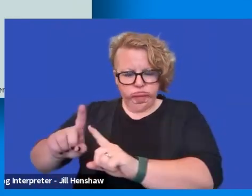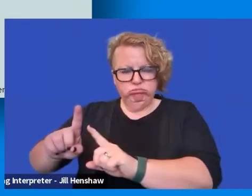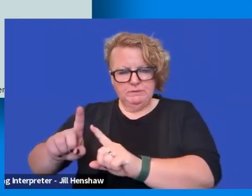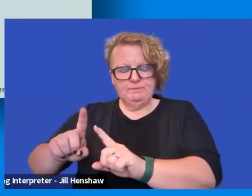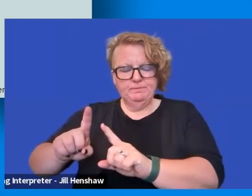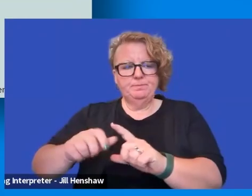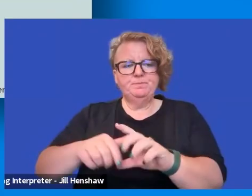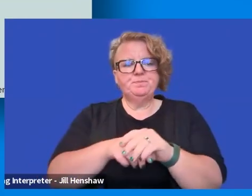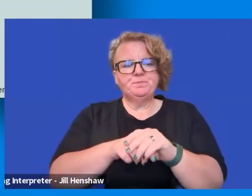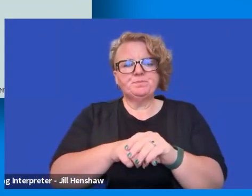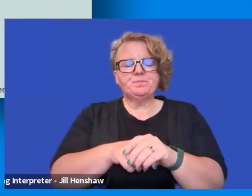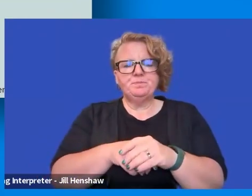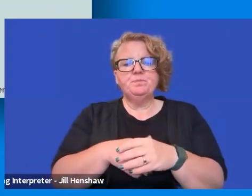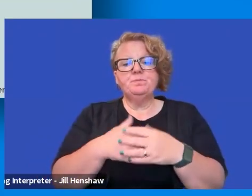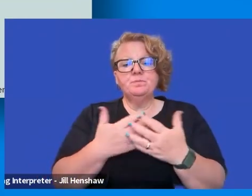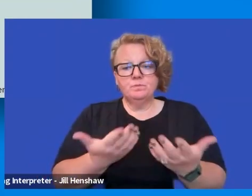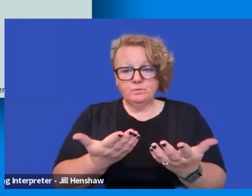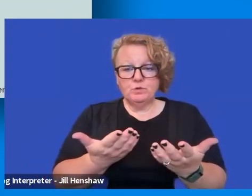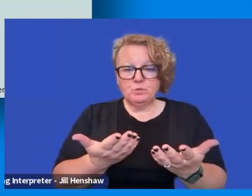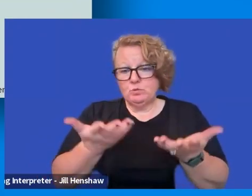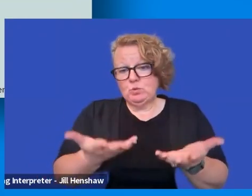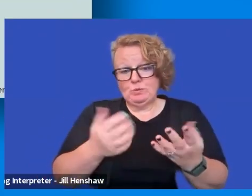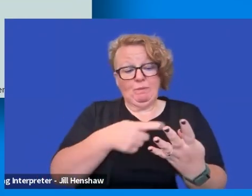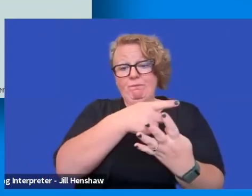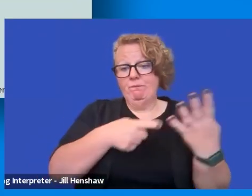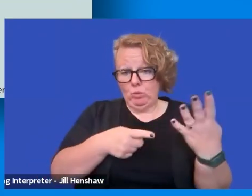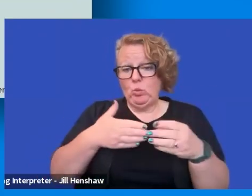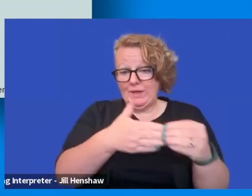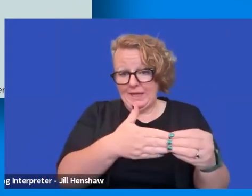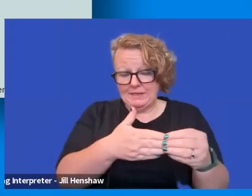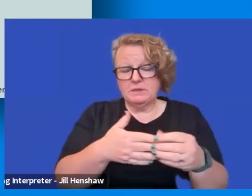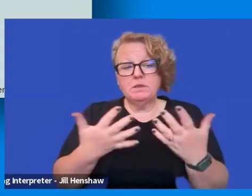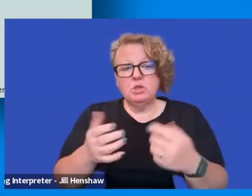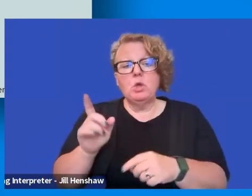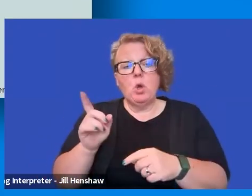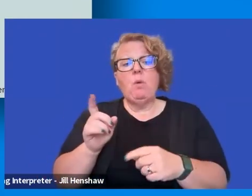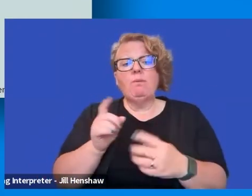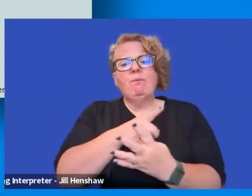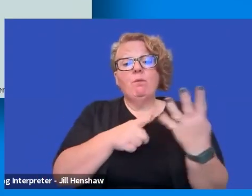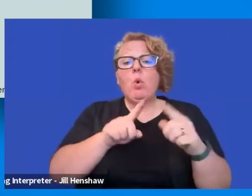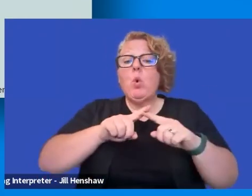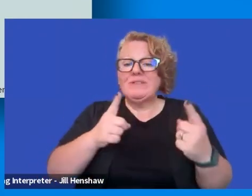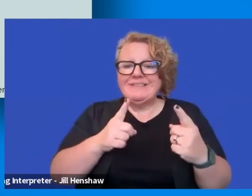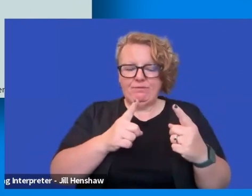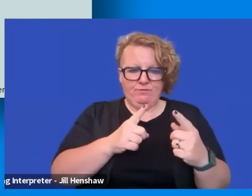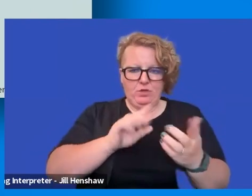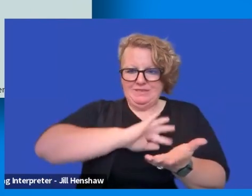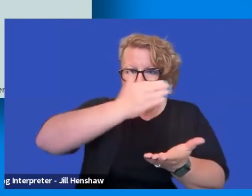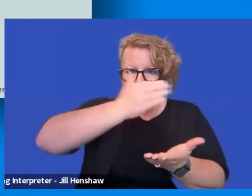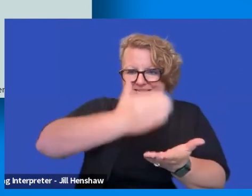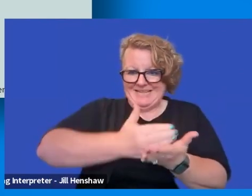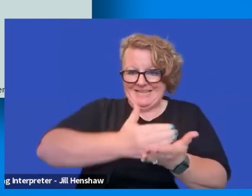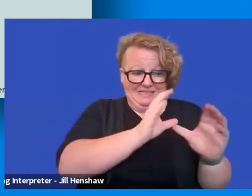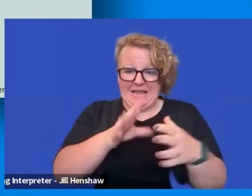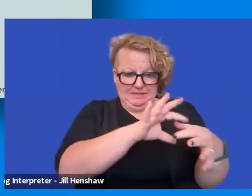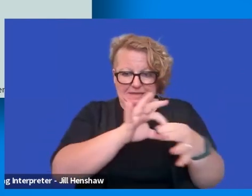to arrive where we are today with our 4 guides. We had 4 linked data sets. What that means is that these informed each other. They